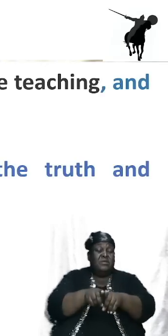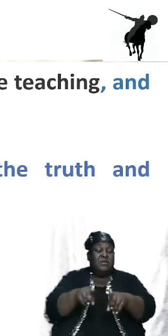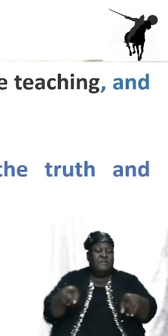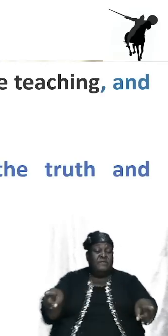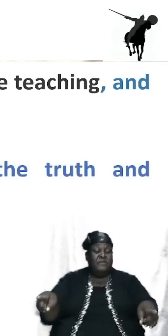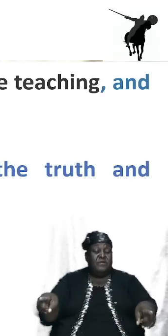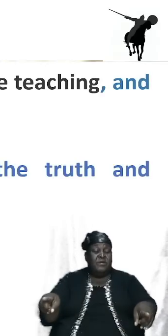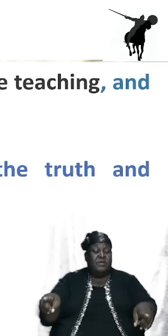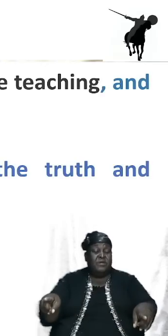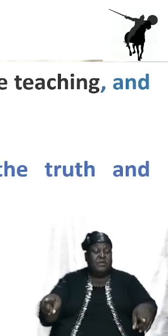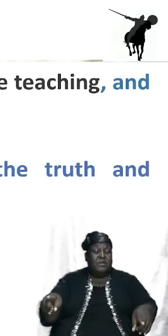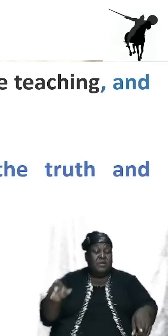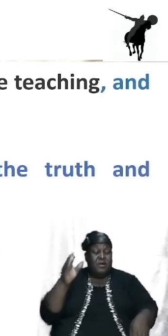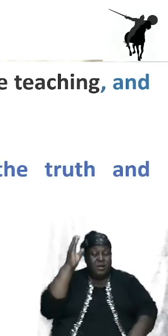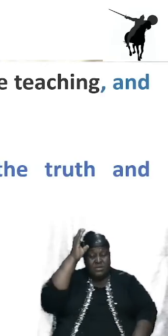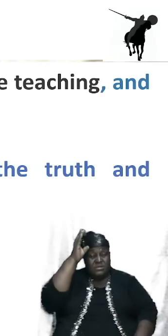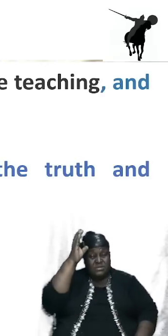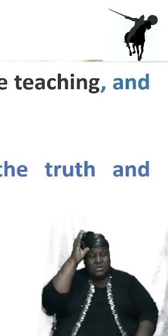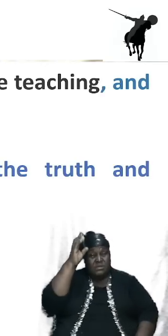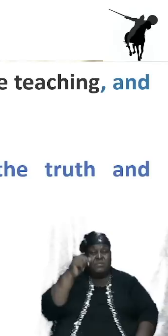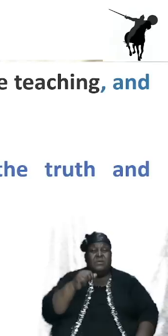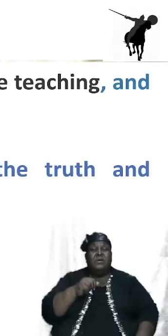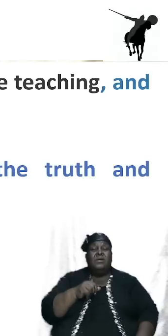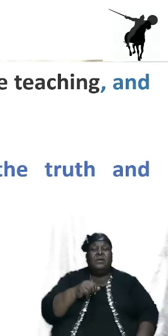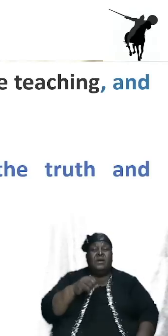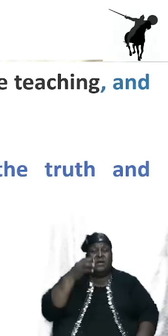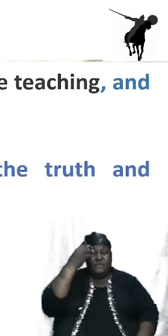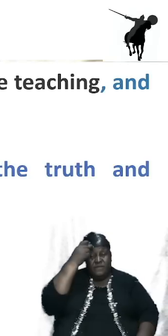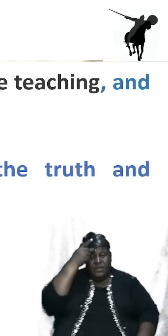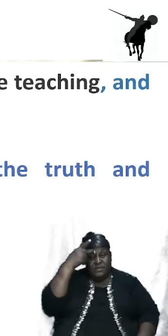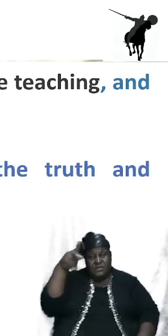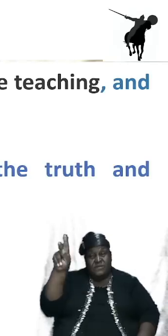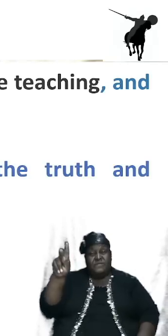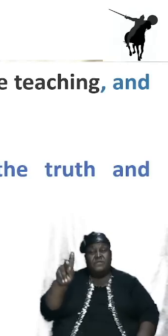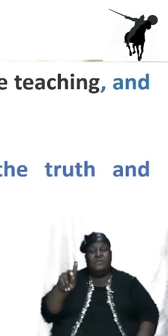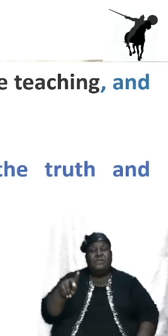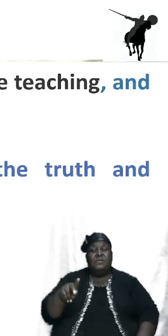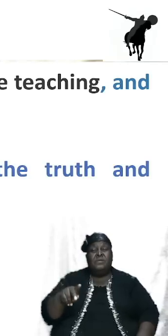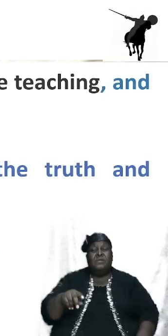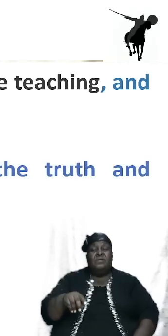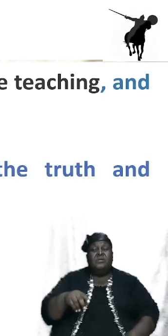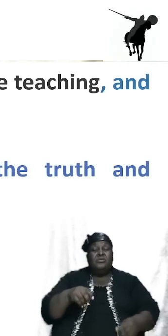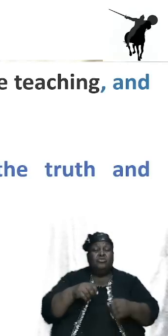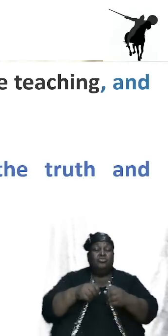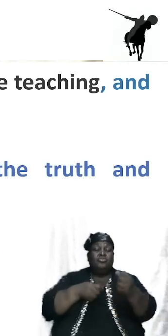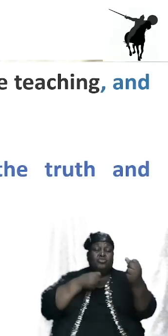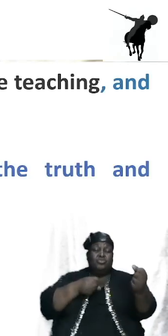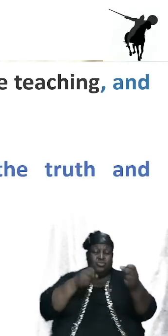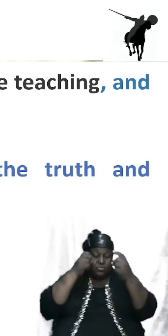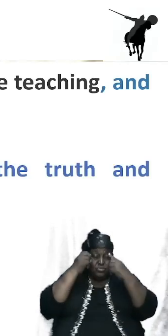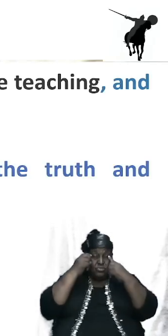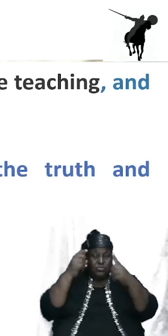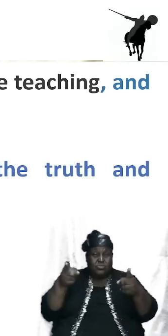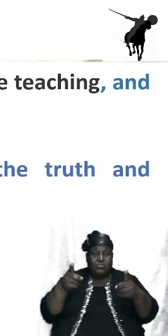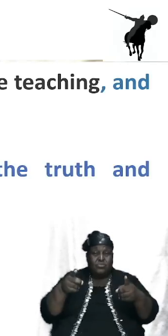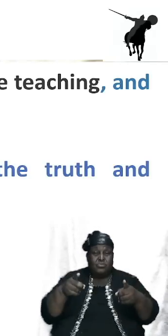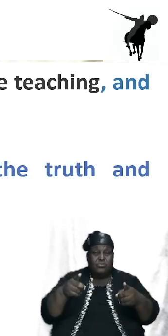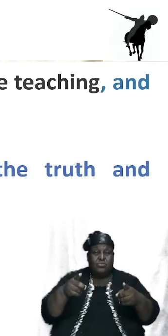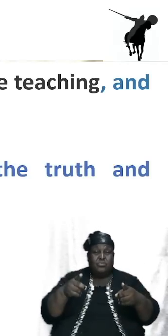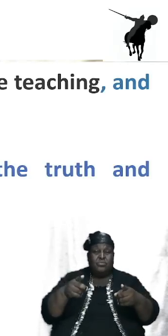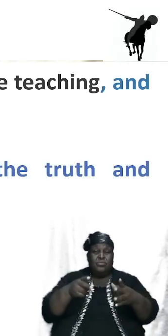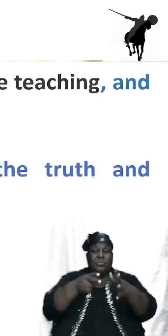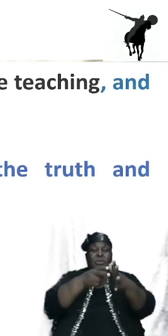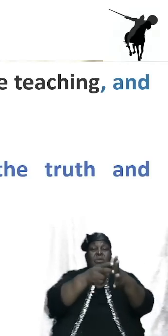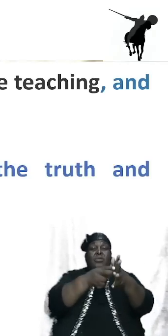it comes down to truth. But we're going to talk about that. But what sound doctrine does, it encourages us to be anchored